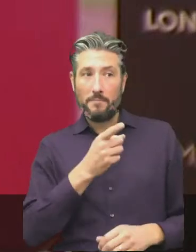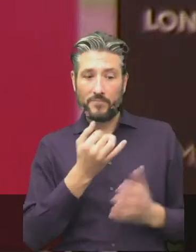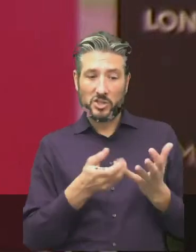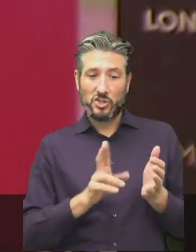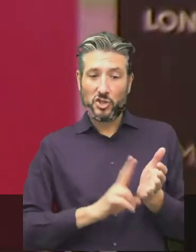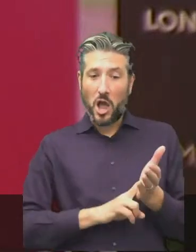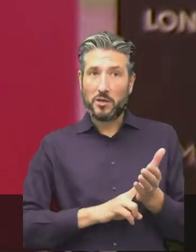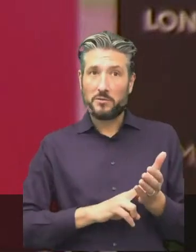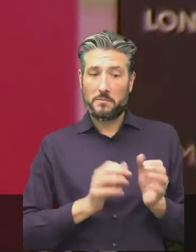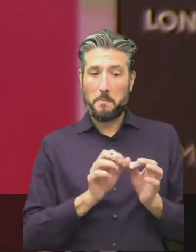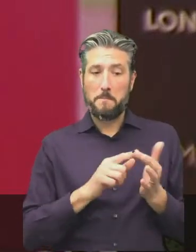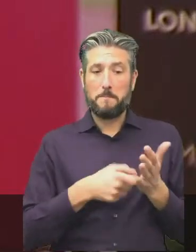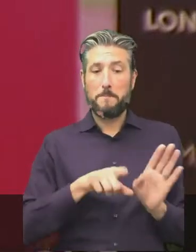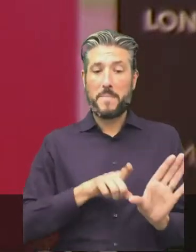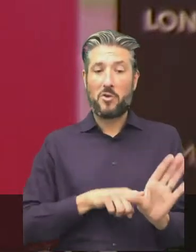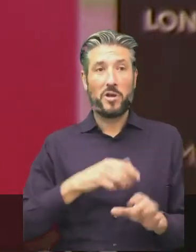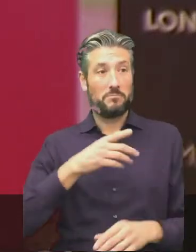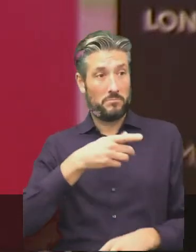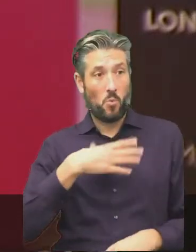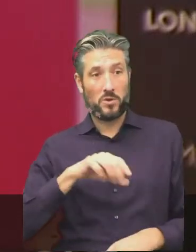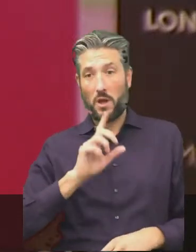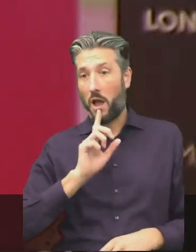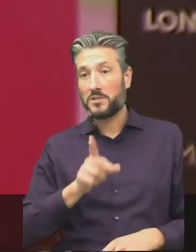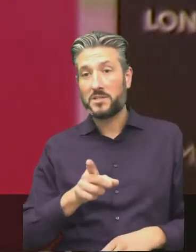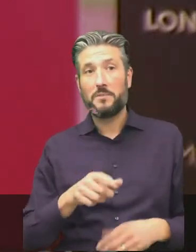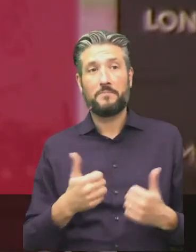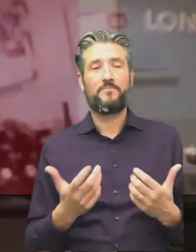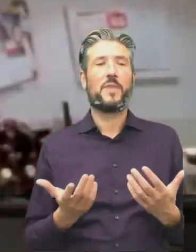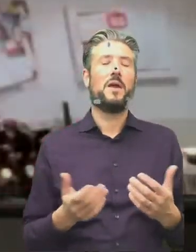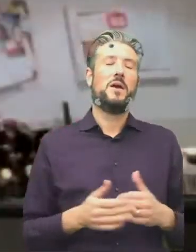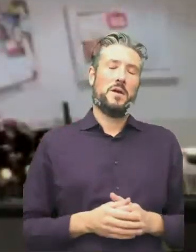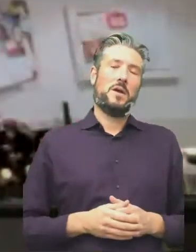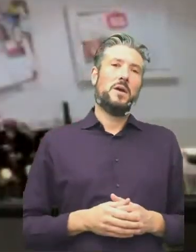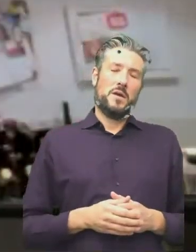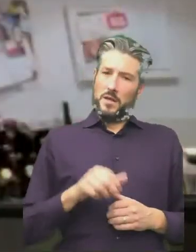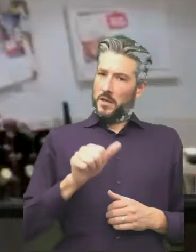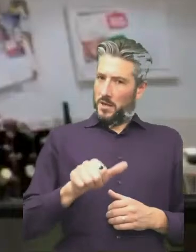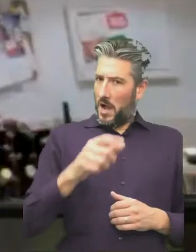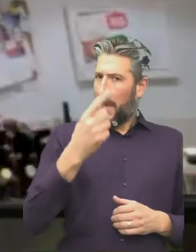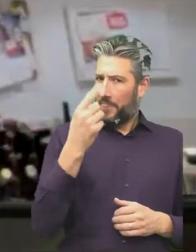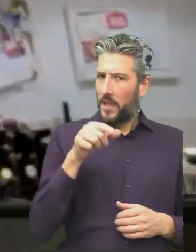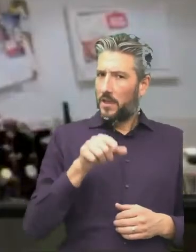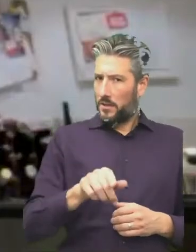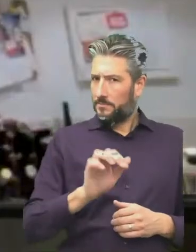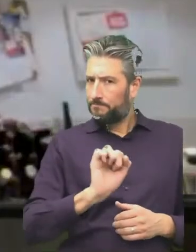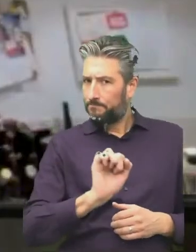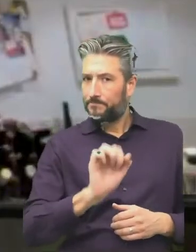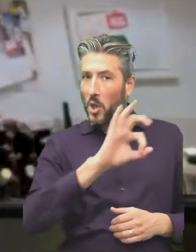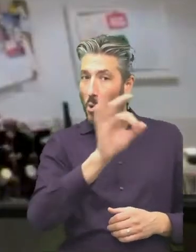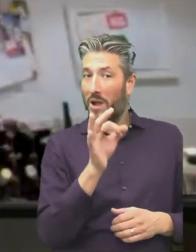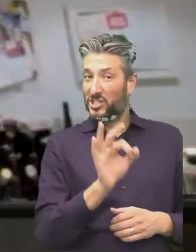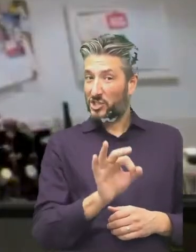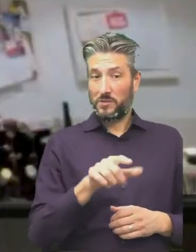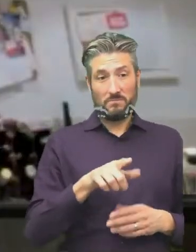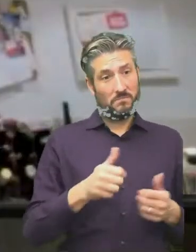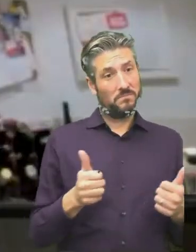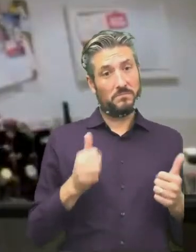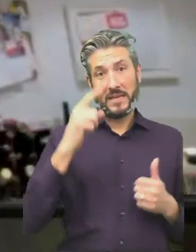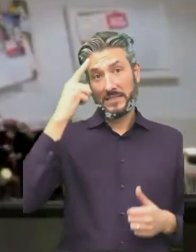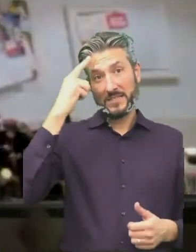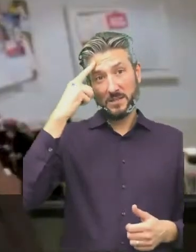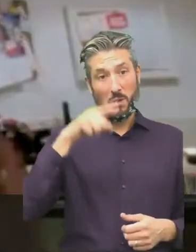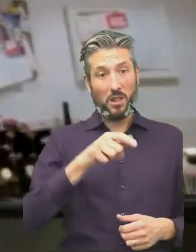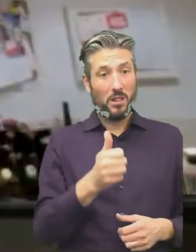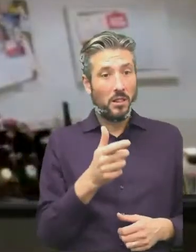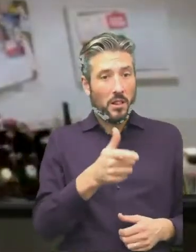ahead. Yes, and I think the question asks a really sensible thing, which is, are there any new ideas? And I